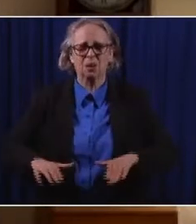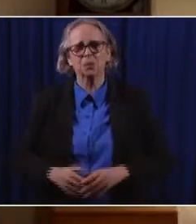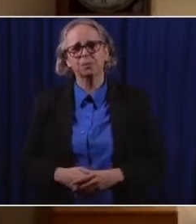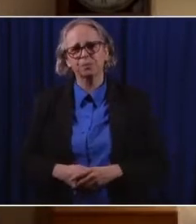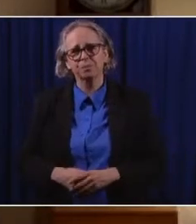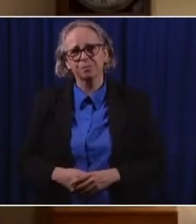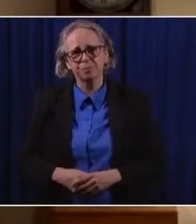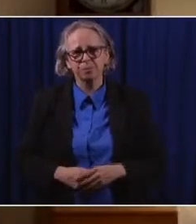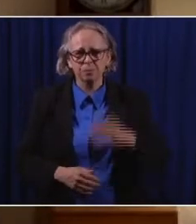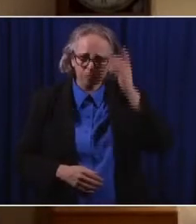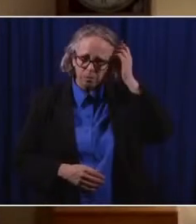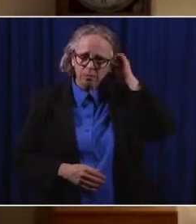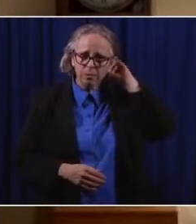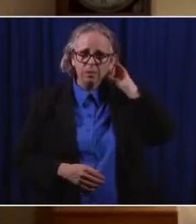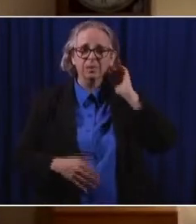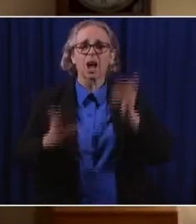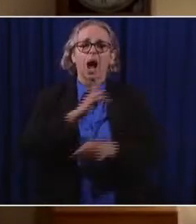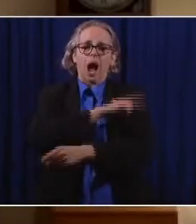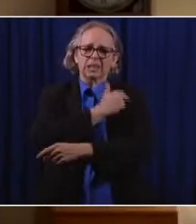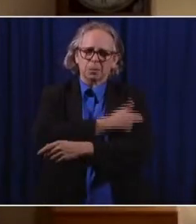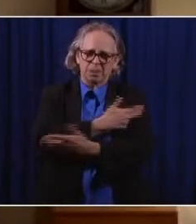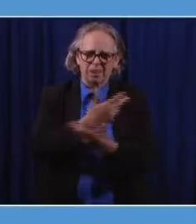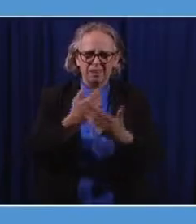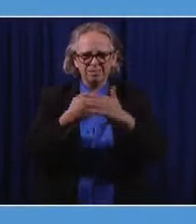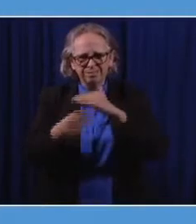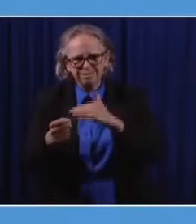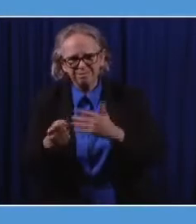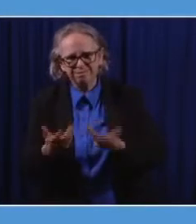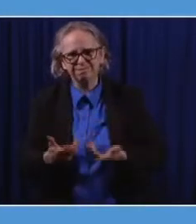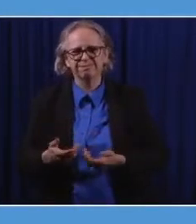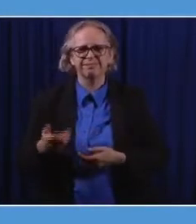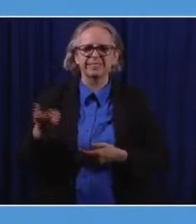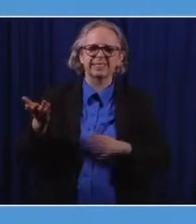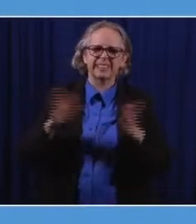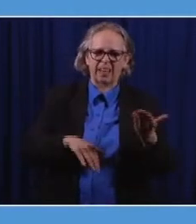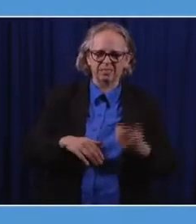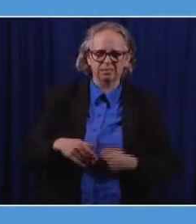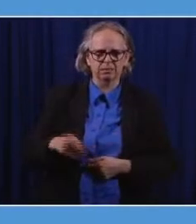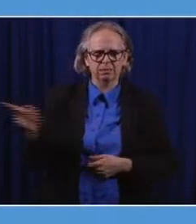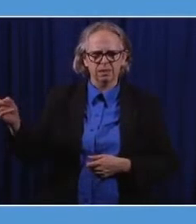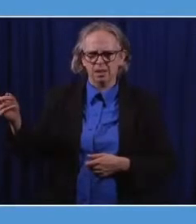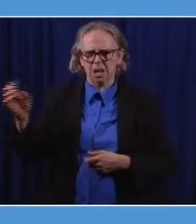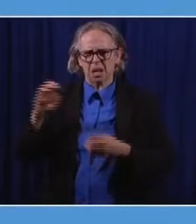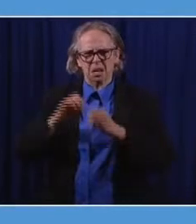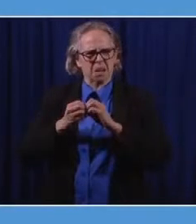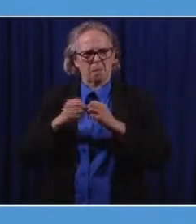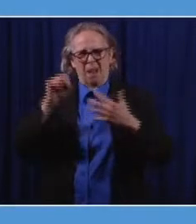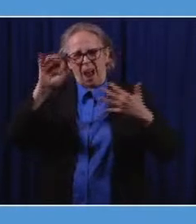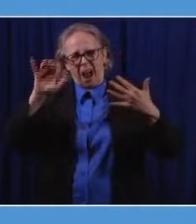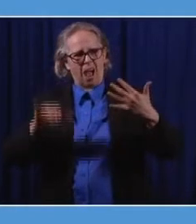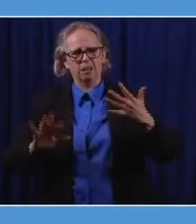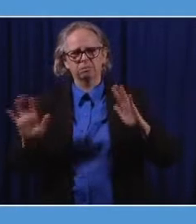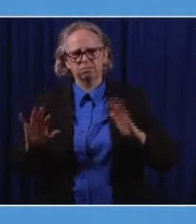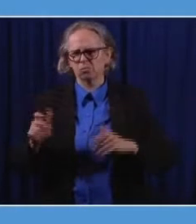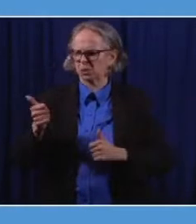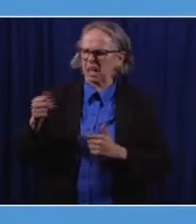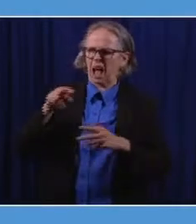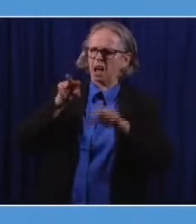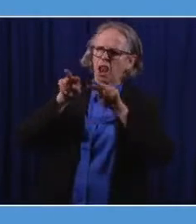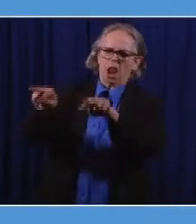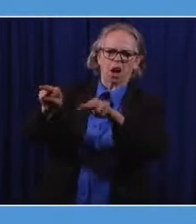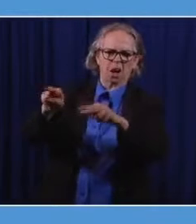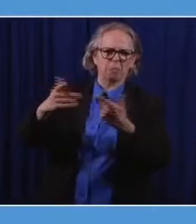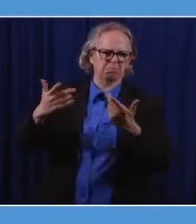case hospitalization and death table. We won't go through this. This is posted. You can take a look at it, but if you want to look